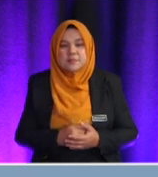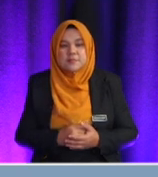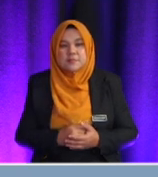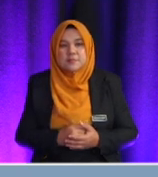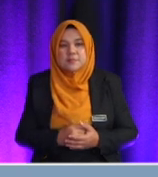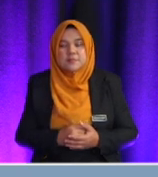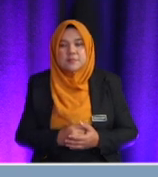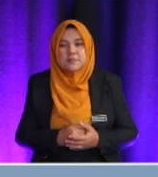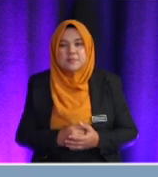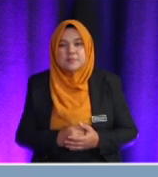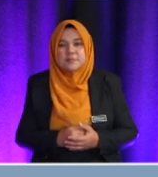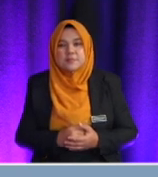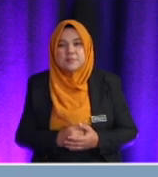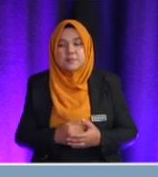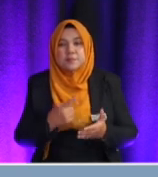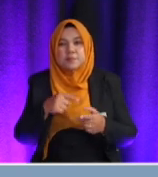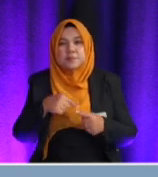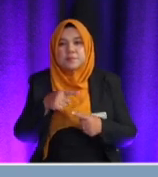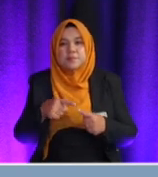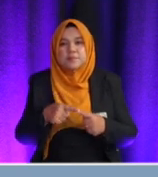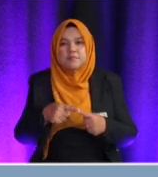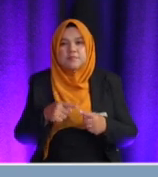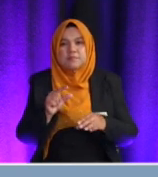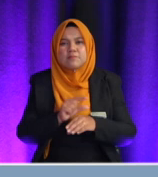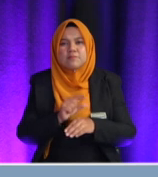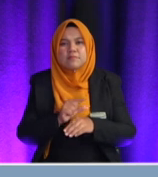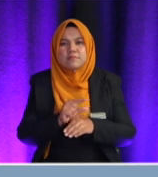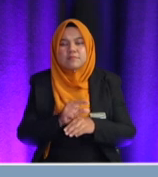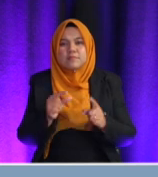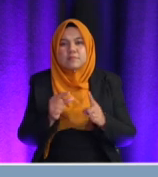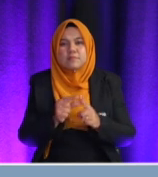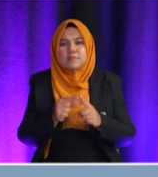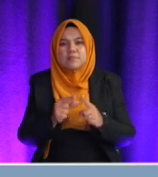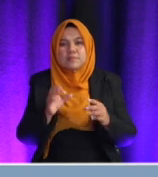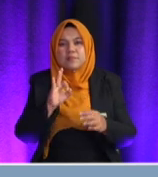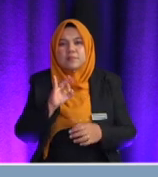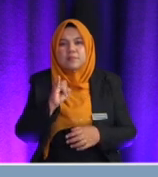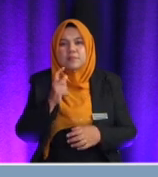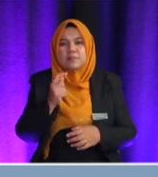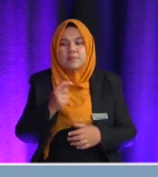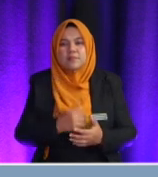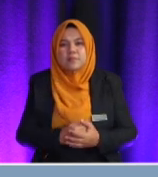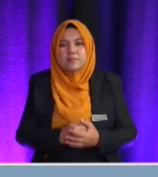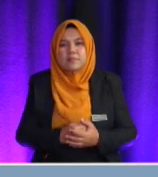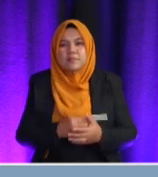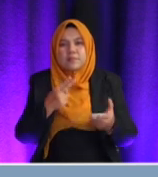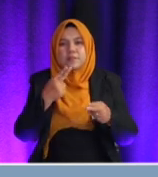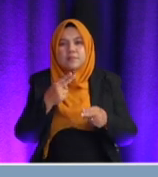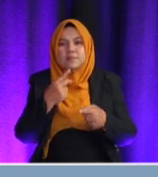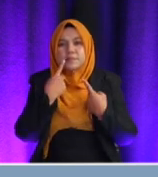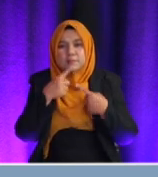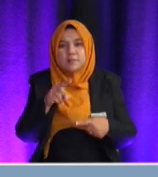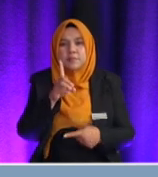love to use this word when they see someone who's like well, you know, fit. So I think the answer is diet.